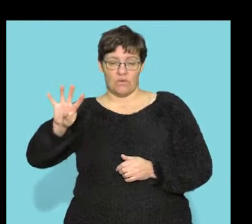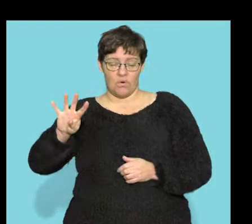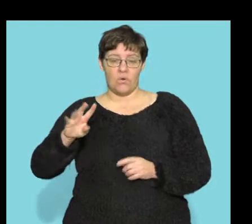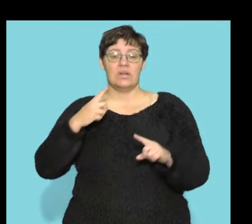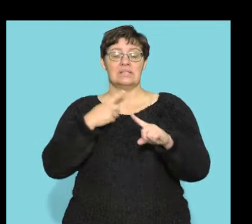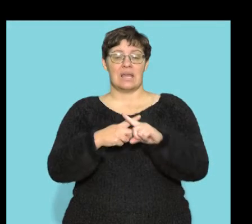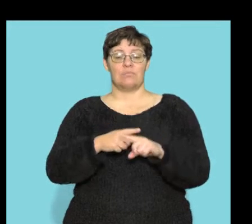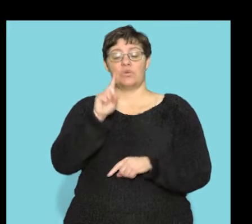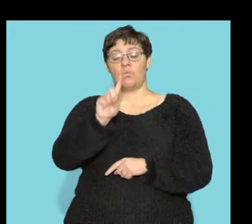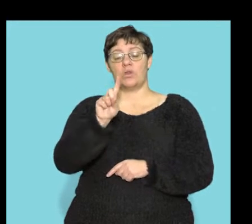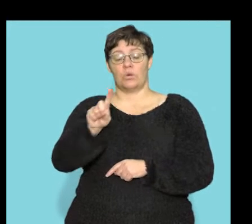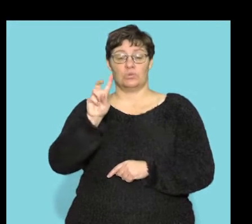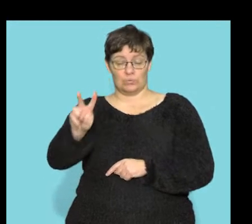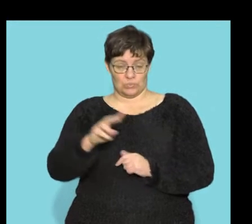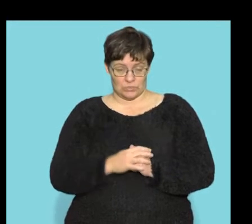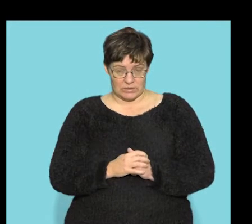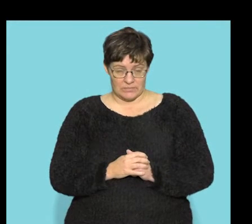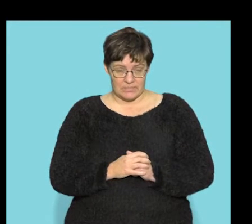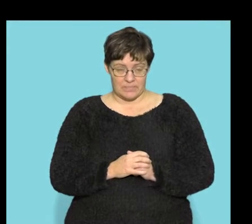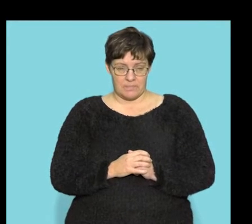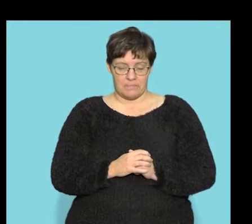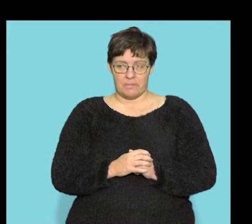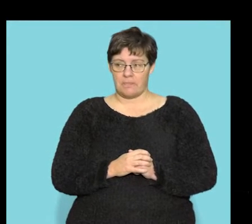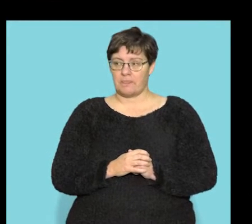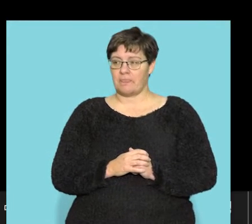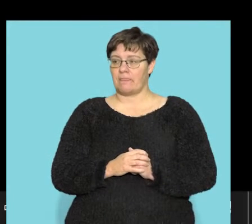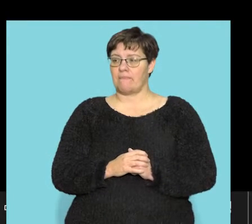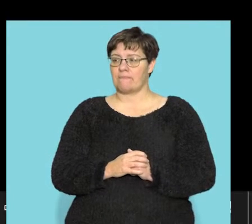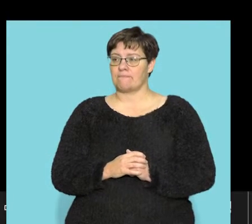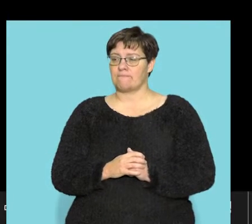126,224 times 112. Let's do that calculation there.